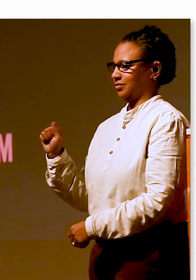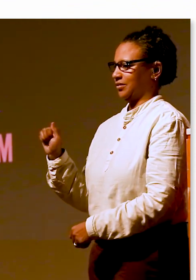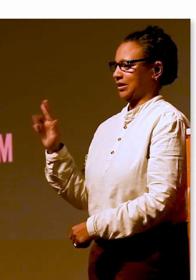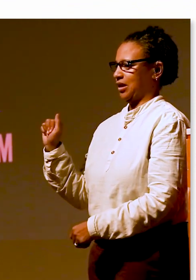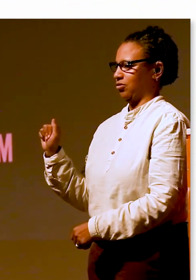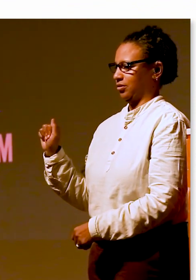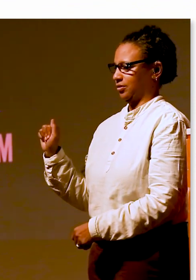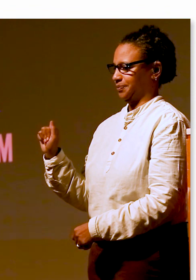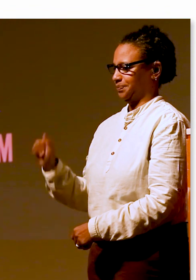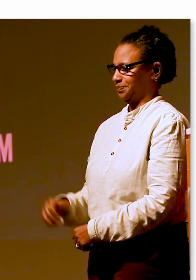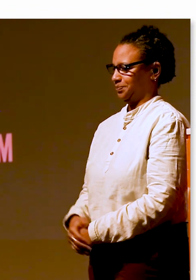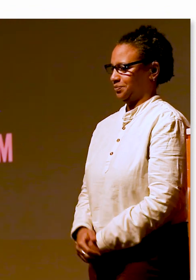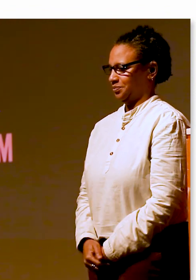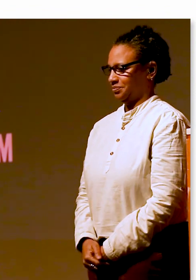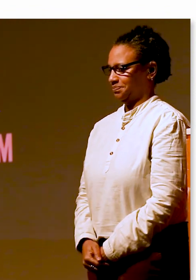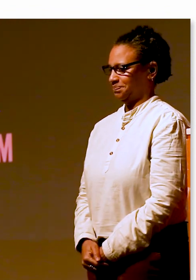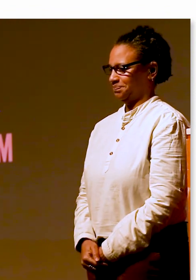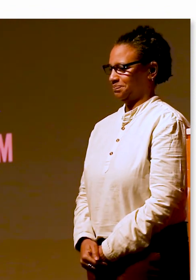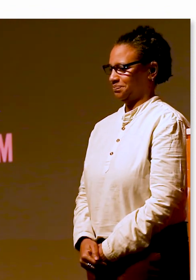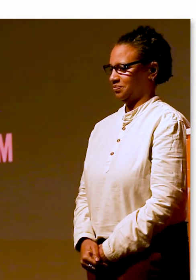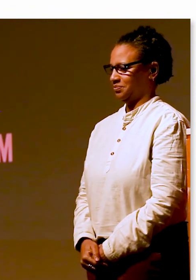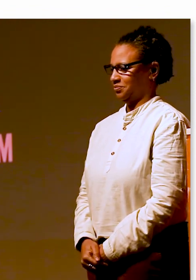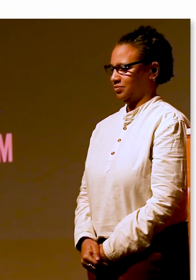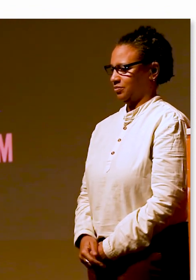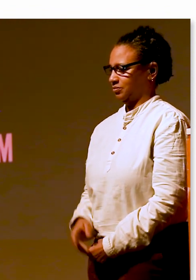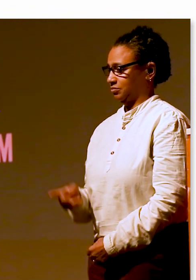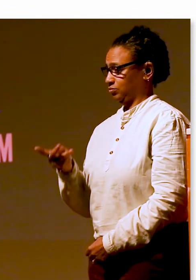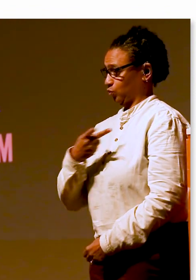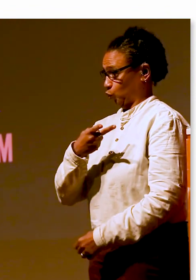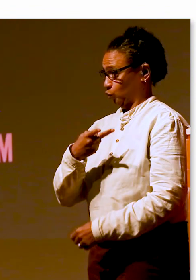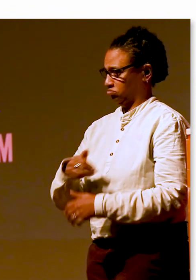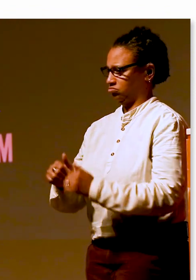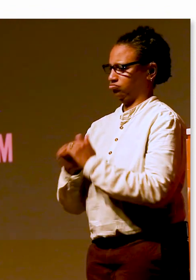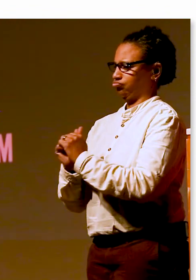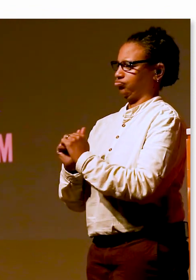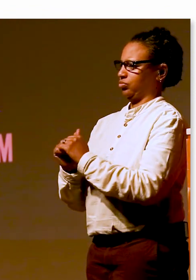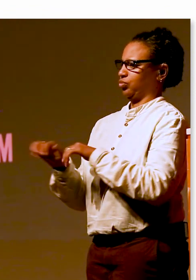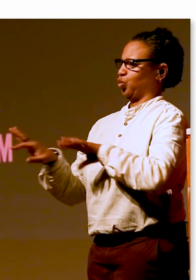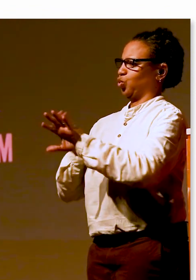the exhibition, All Things Being Hank Willis Thomas, All Things Being Equal.